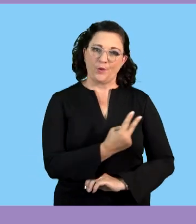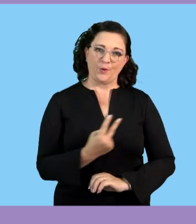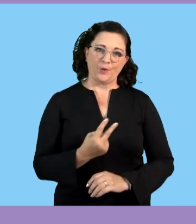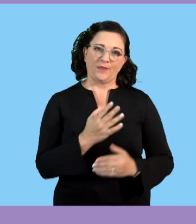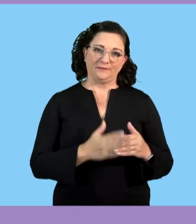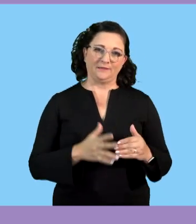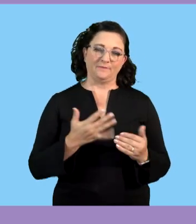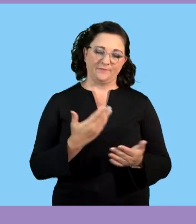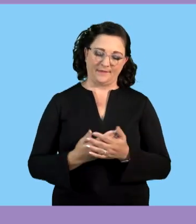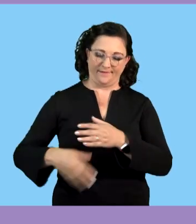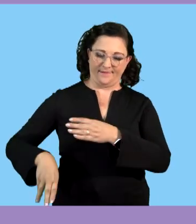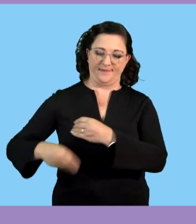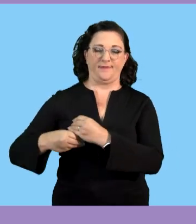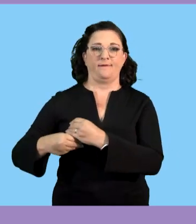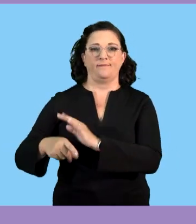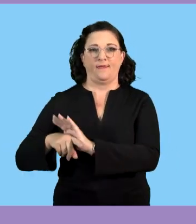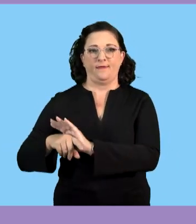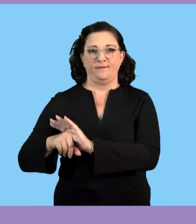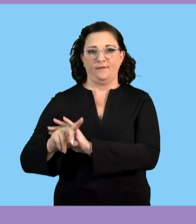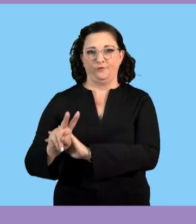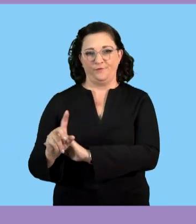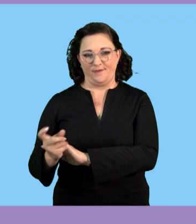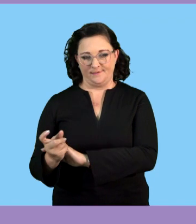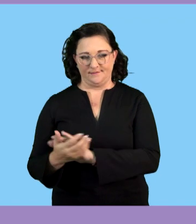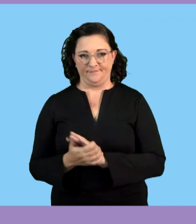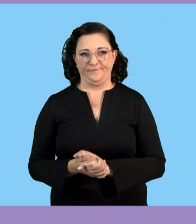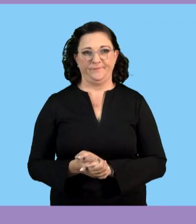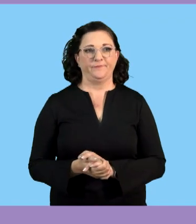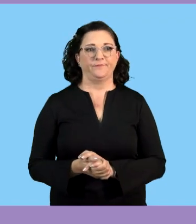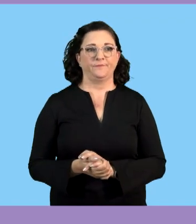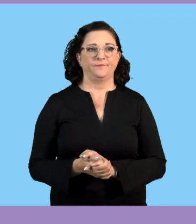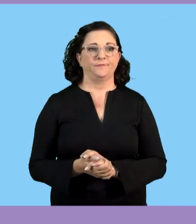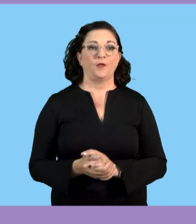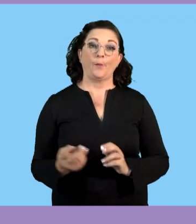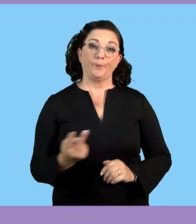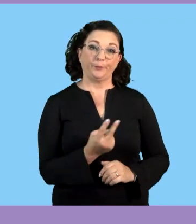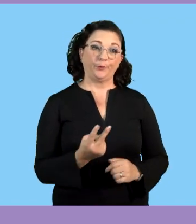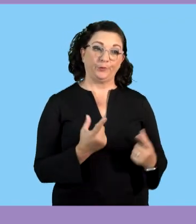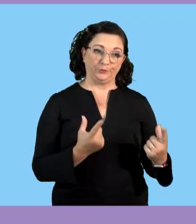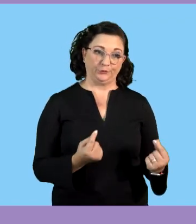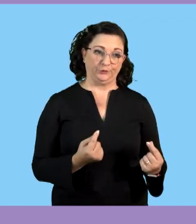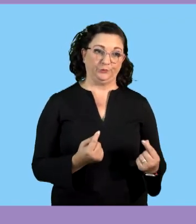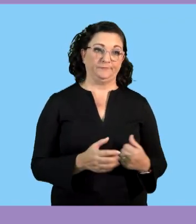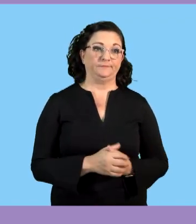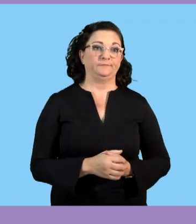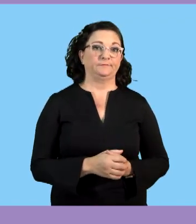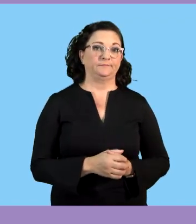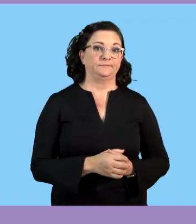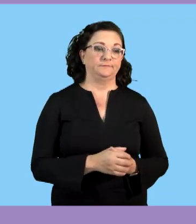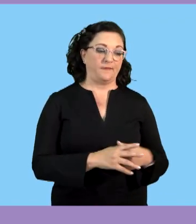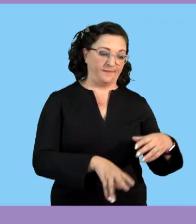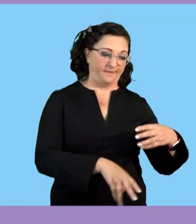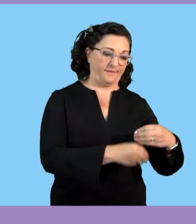sides, I'm going to add a negative 2x. So from both sides, we are just going to